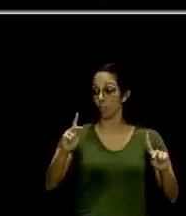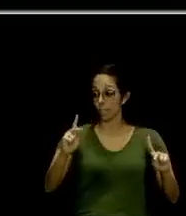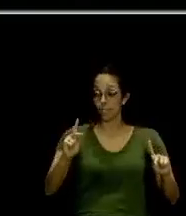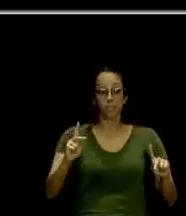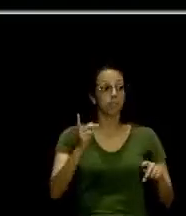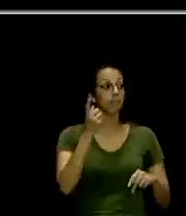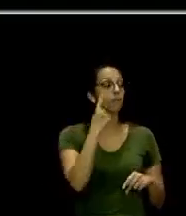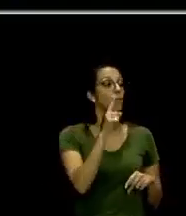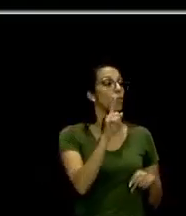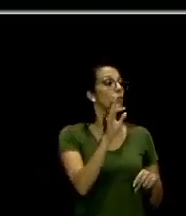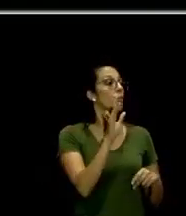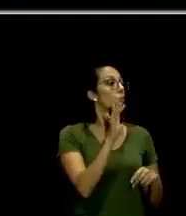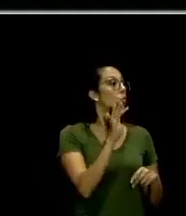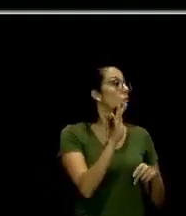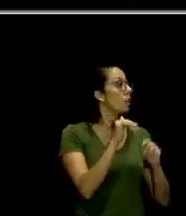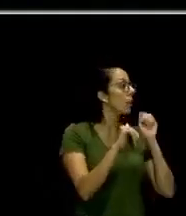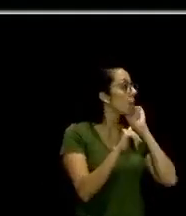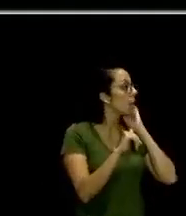for